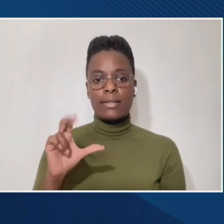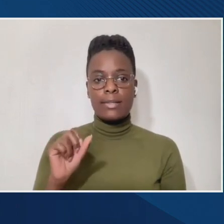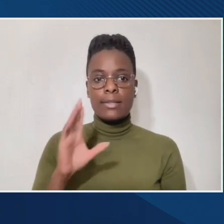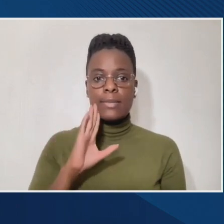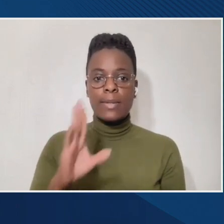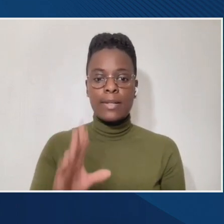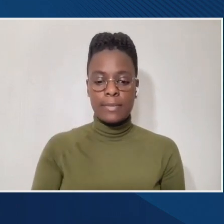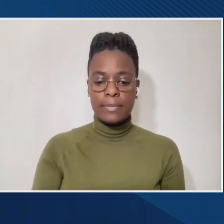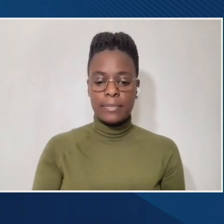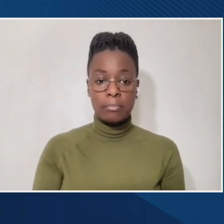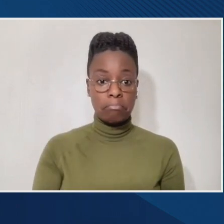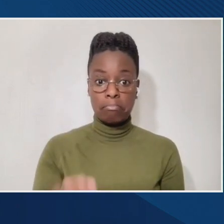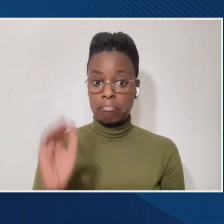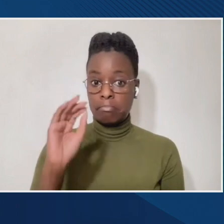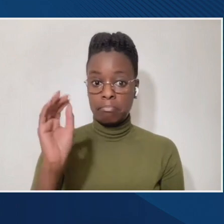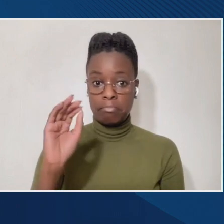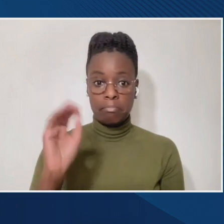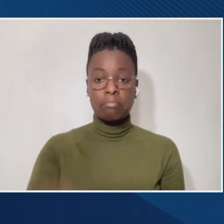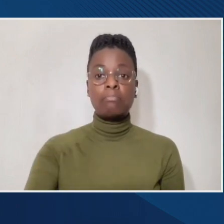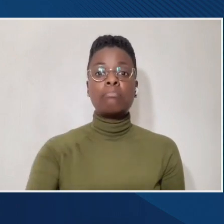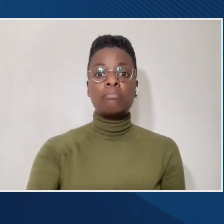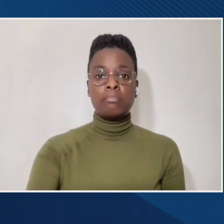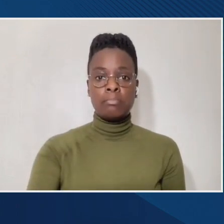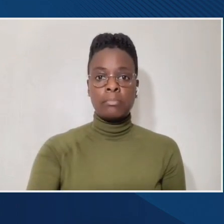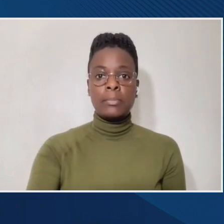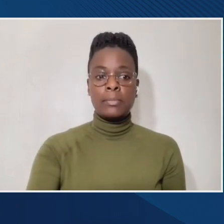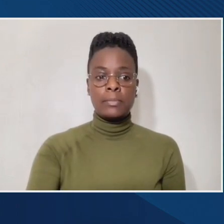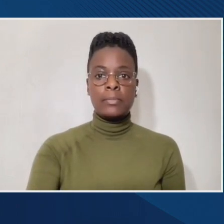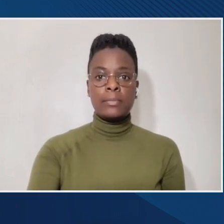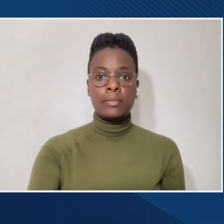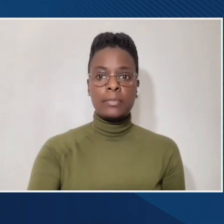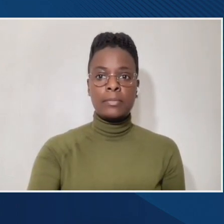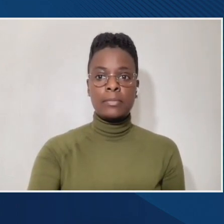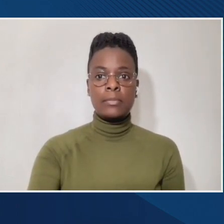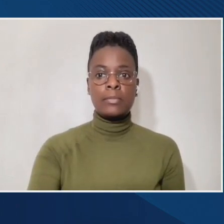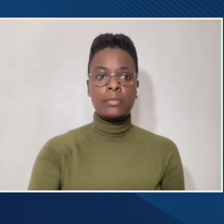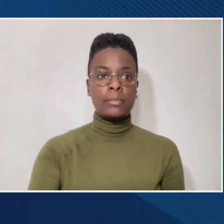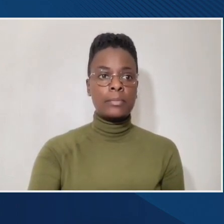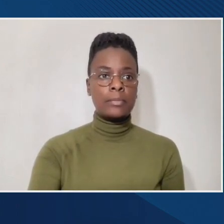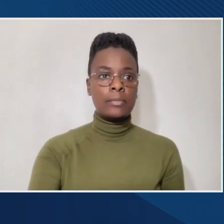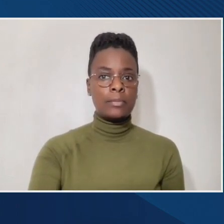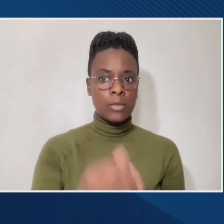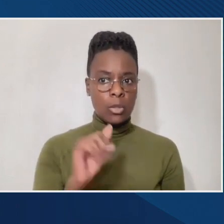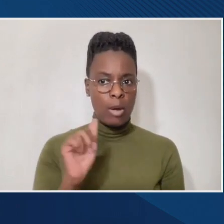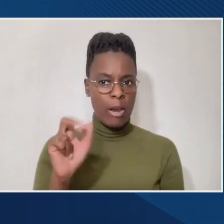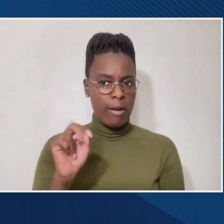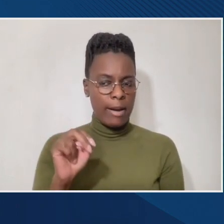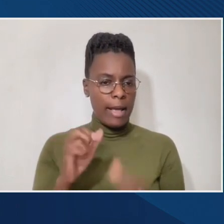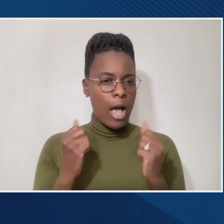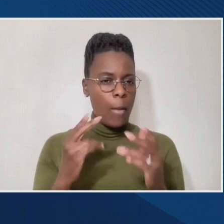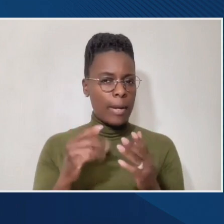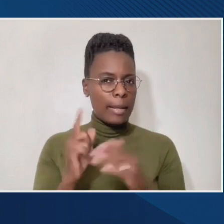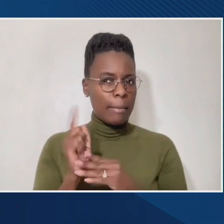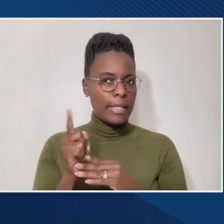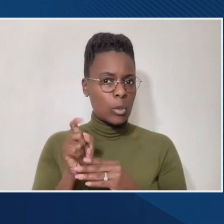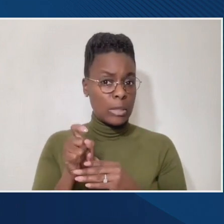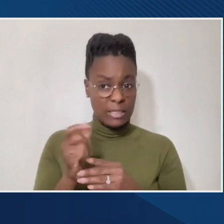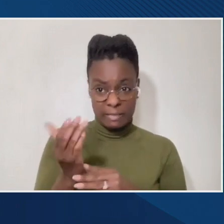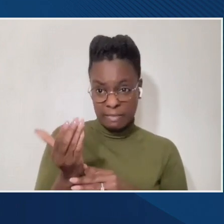Okay. Hearing nothing. Aaron, how many minutes do you think you'll need? Did you want to do the 15? That'll put us